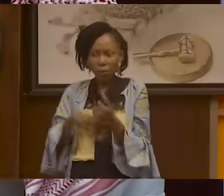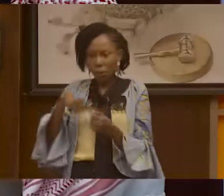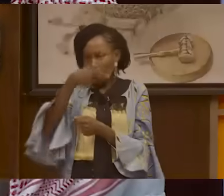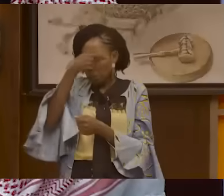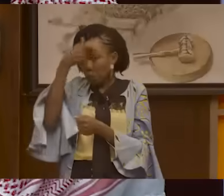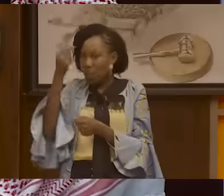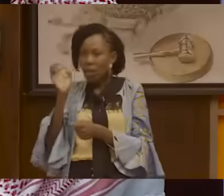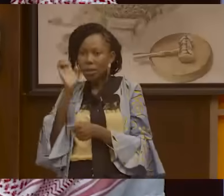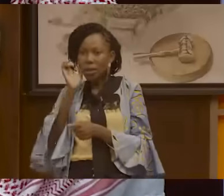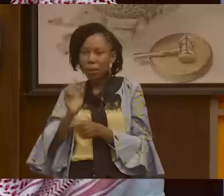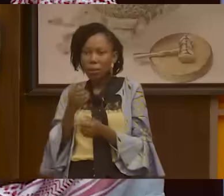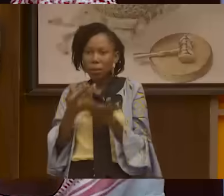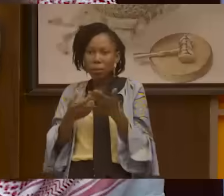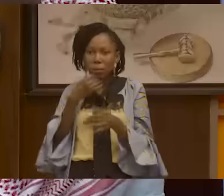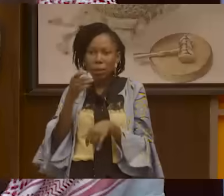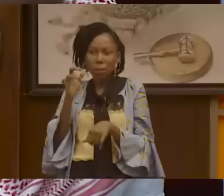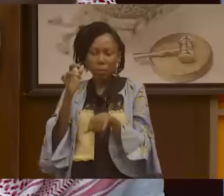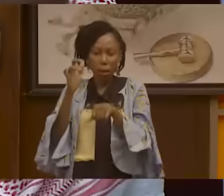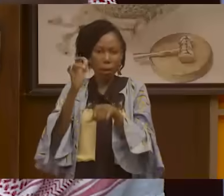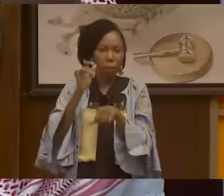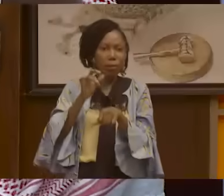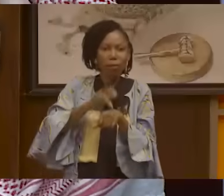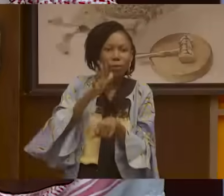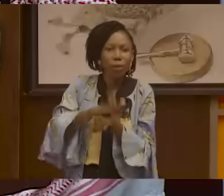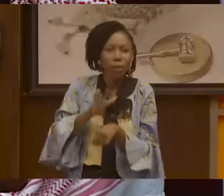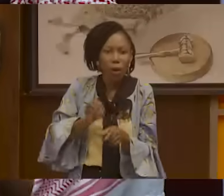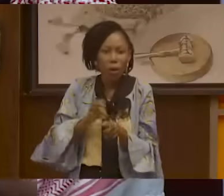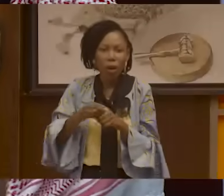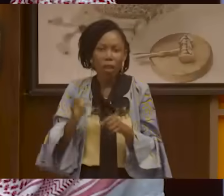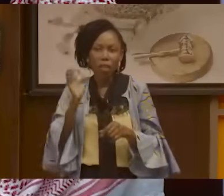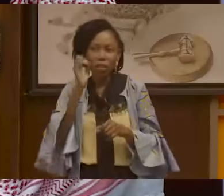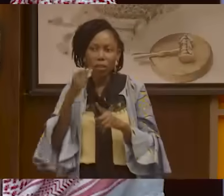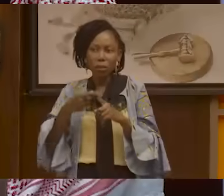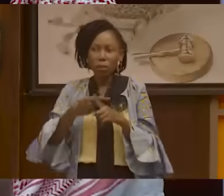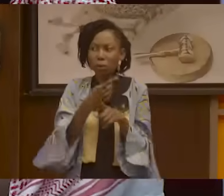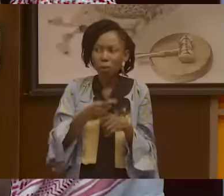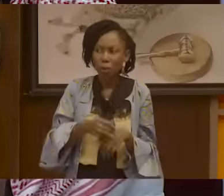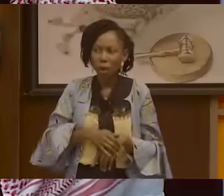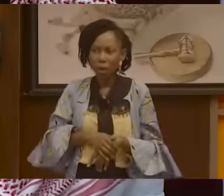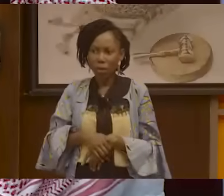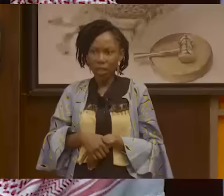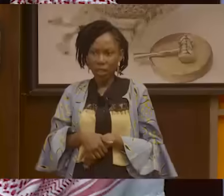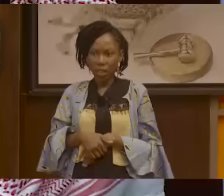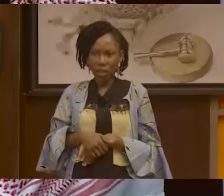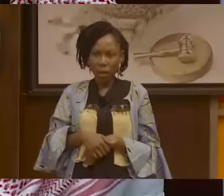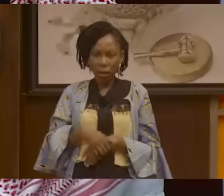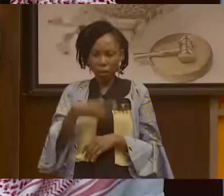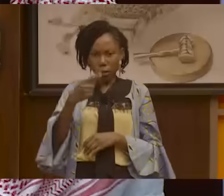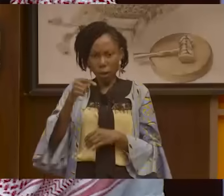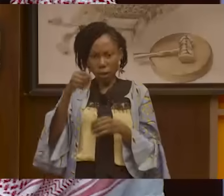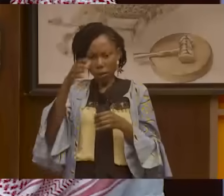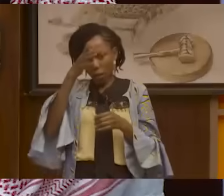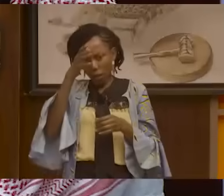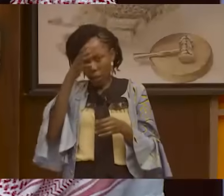me maybe it was mosquito bite or she scratched her hand with, I don't know. So the dad was like, he was about to beat